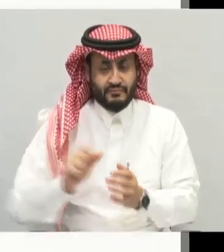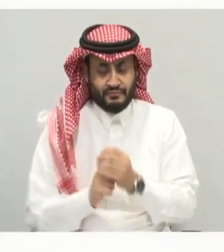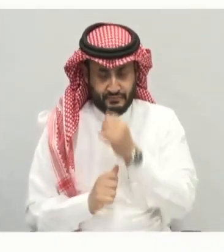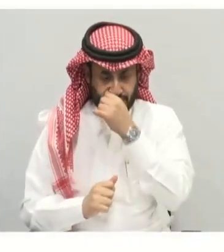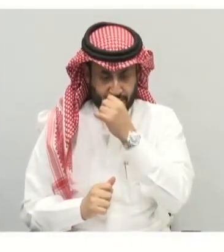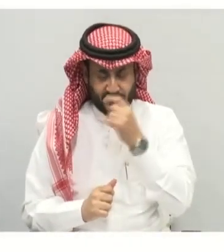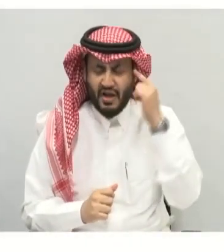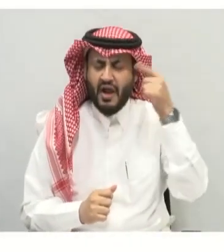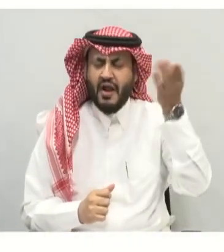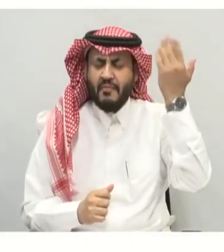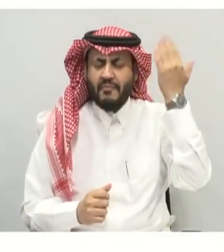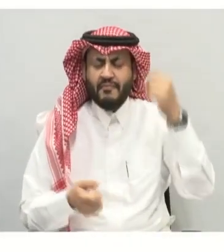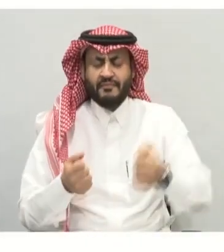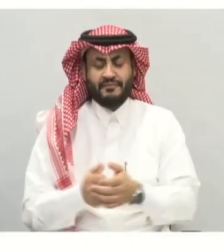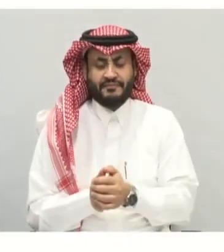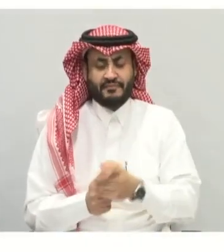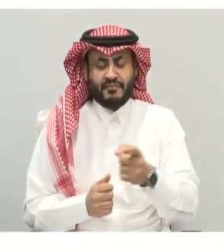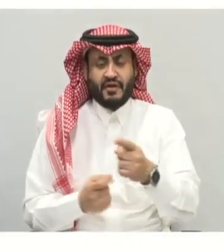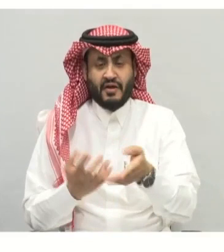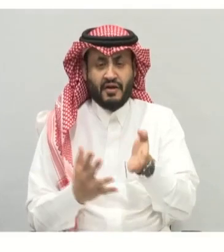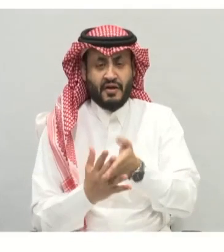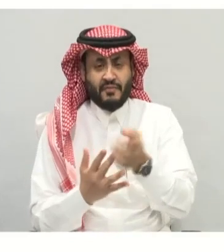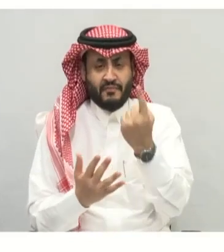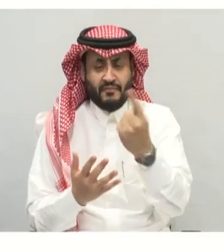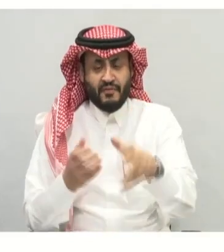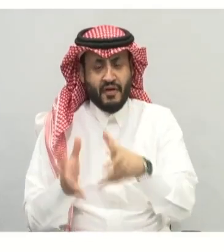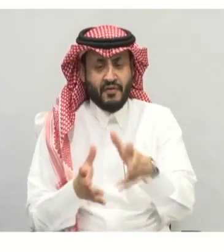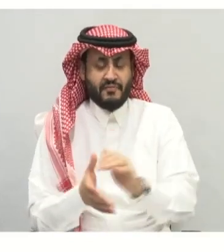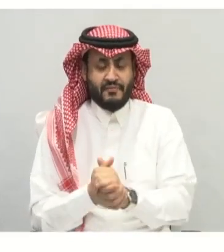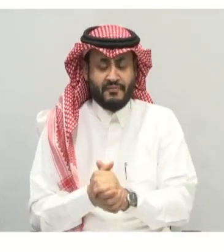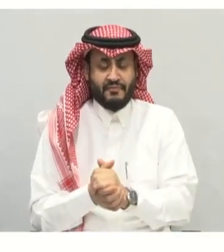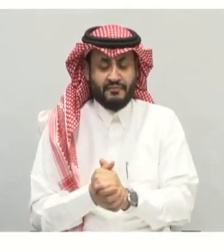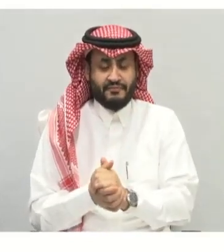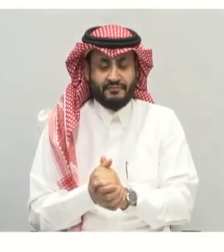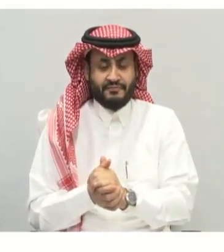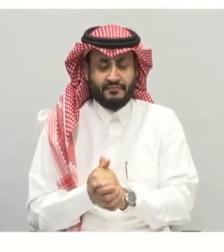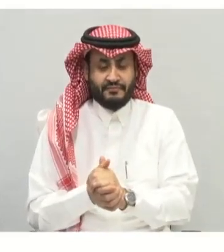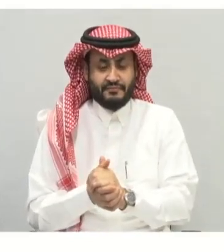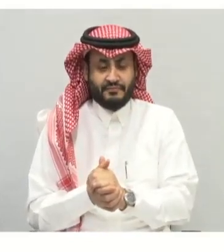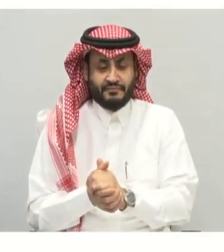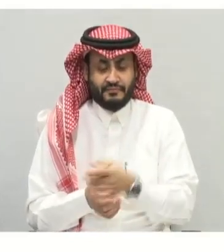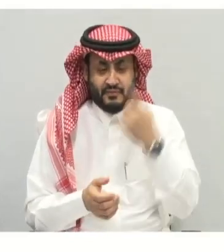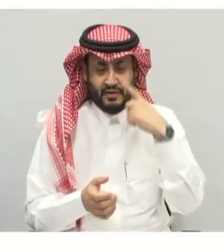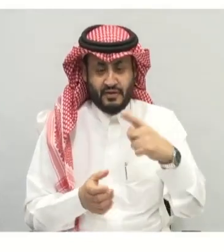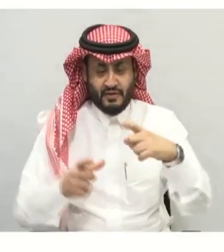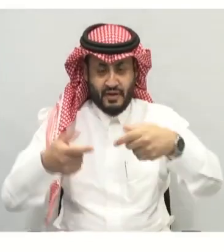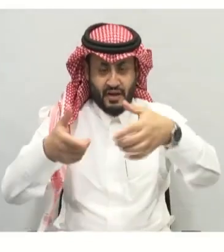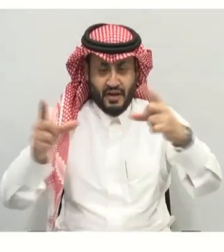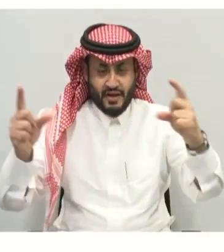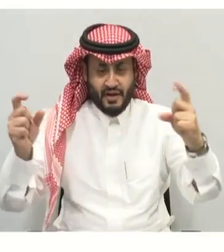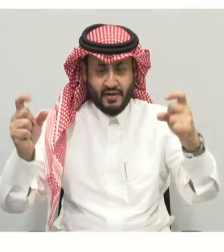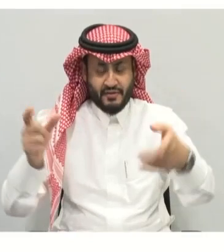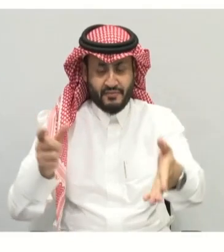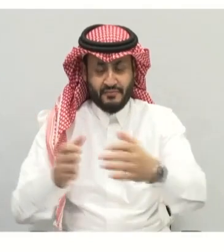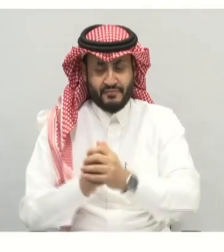so if you remember the first Bart that or the first thing that we have learned in this unit was this phrase or this